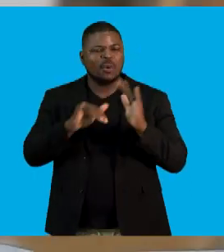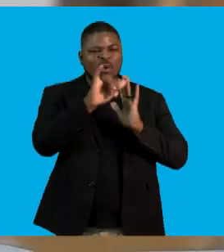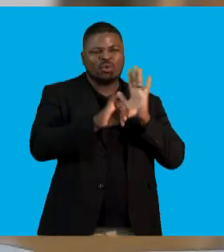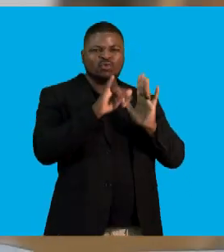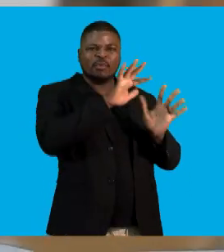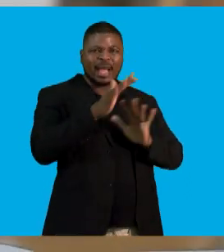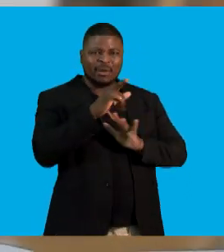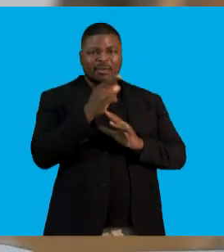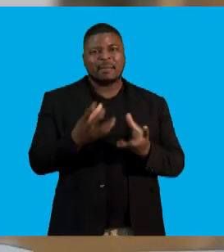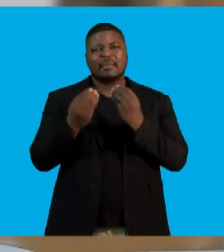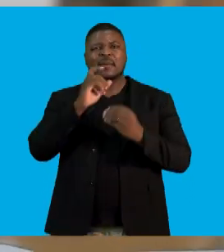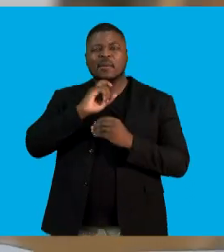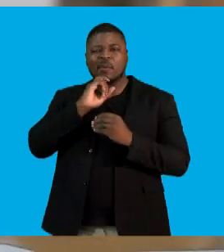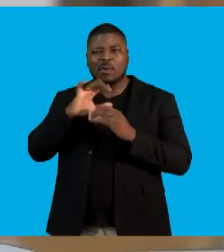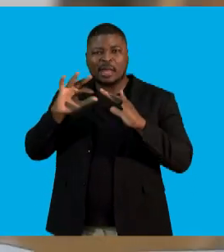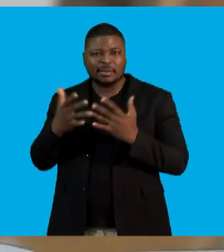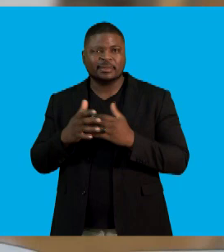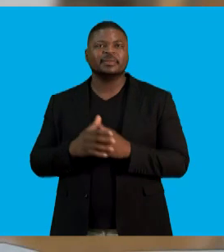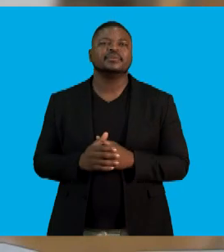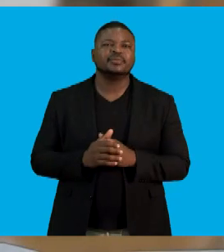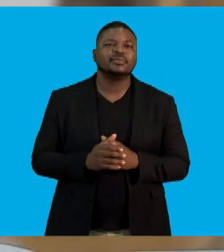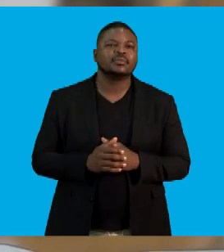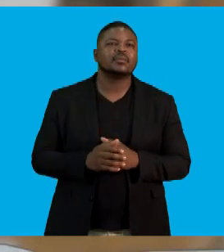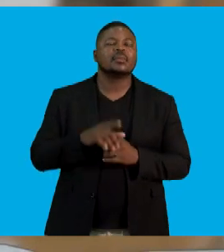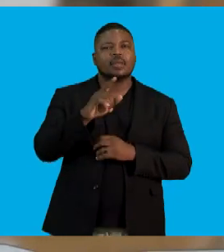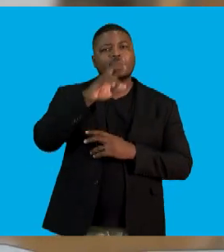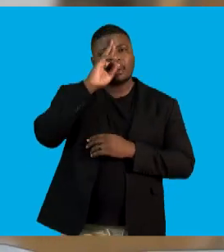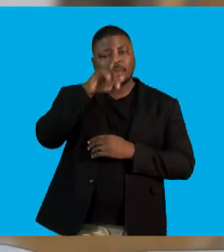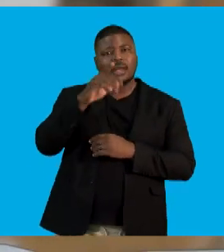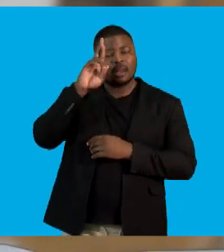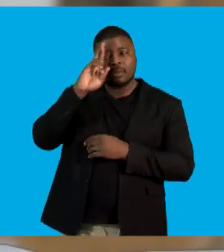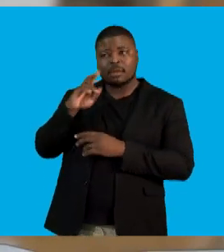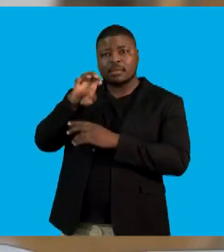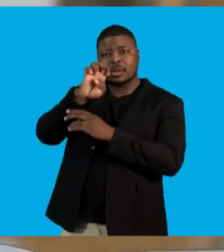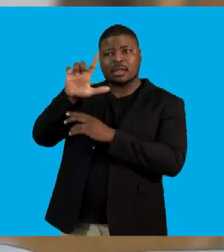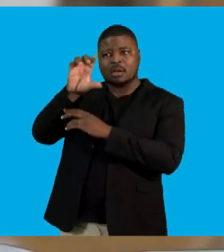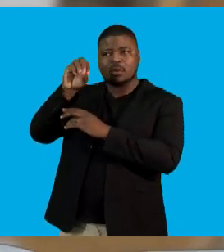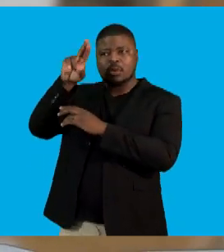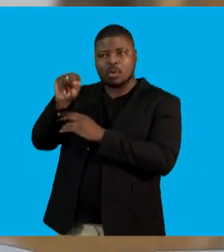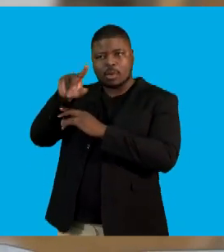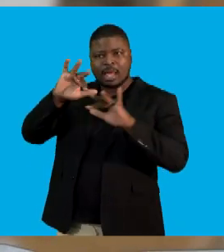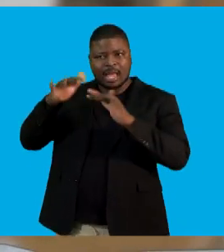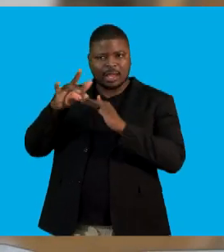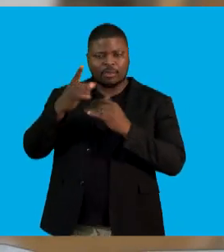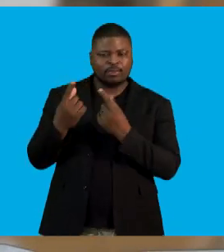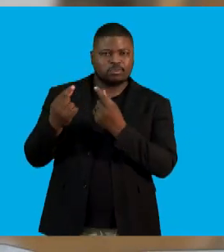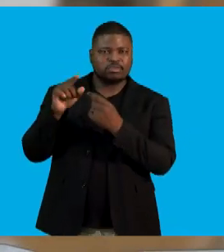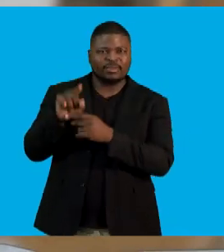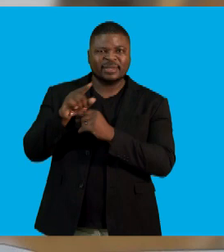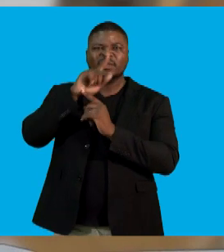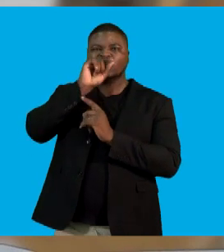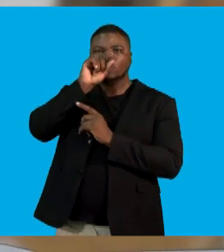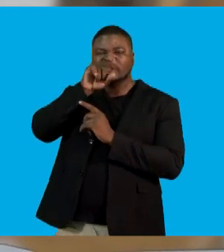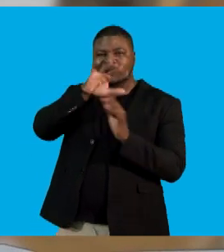as this lesson progresses and as the topic of data handling unfolds, you guys will be able to see how these